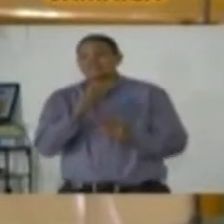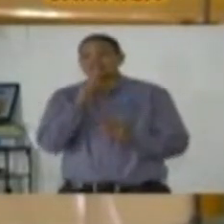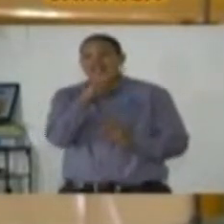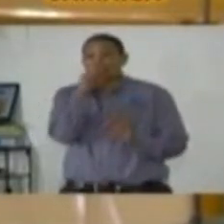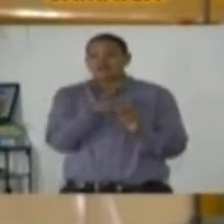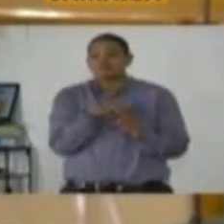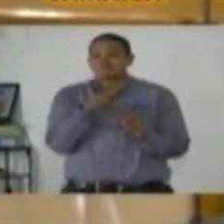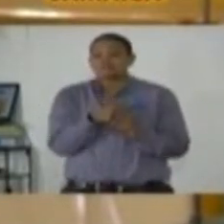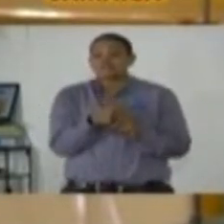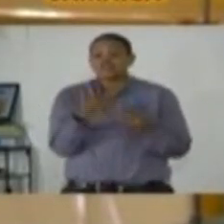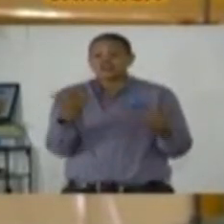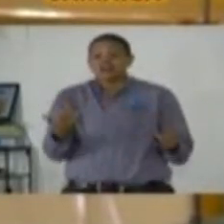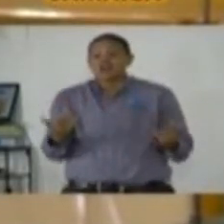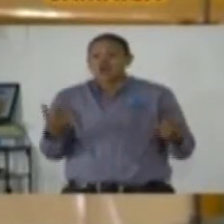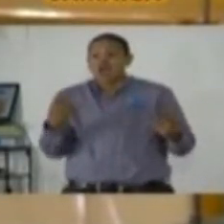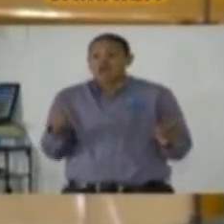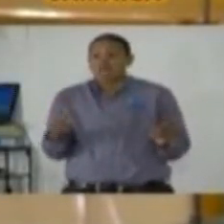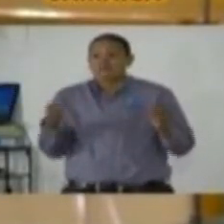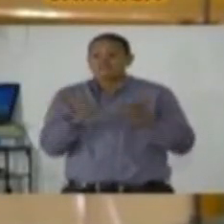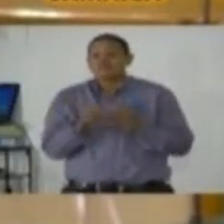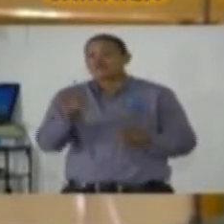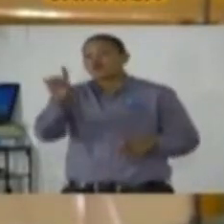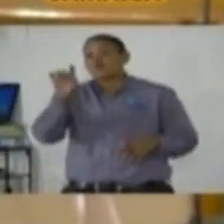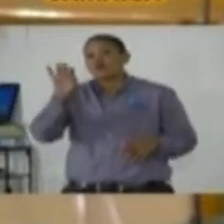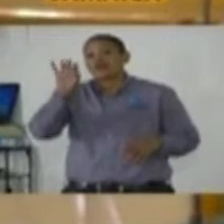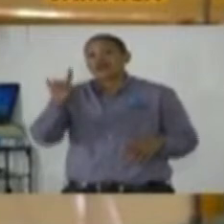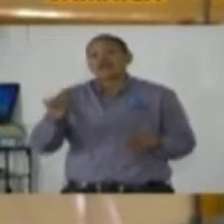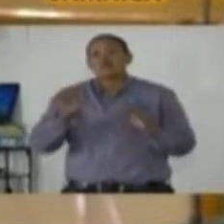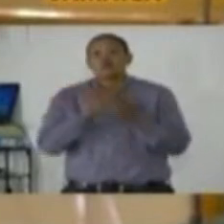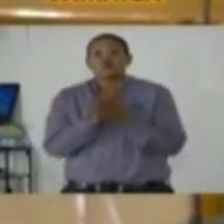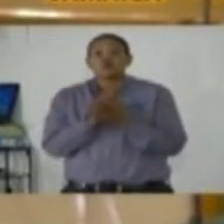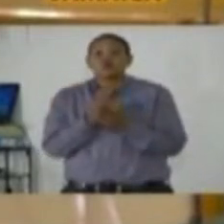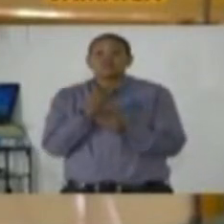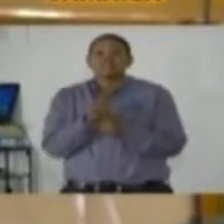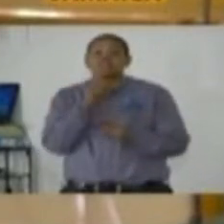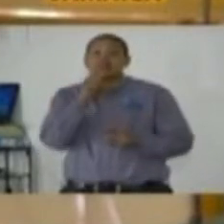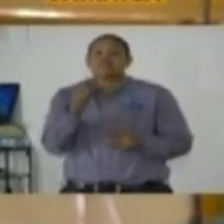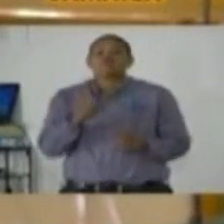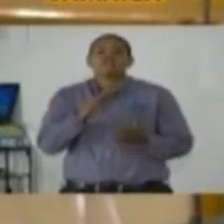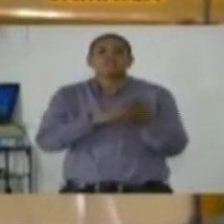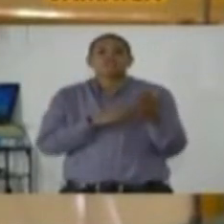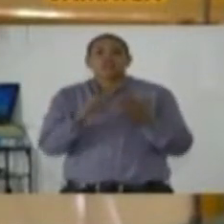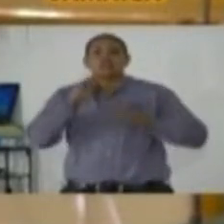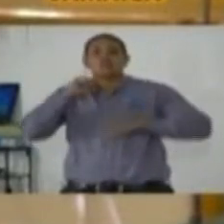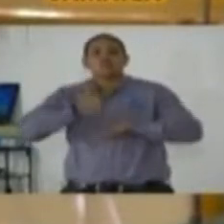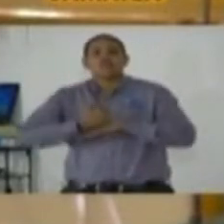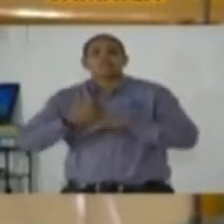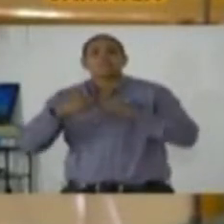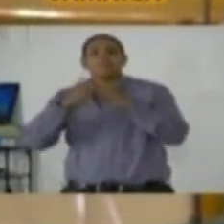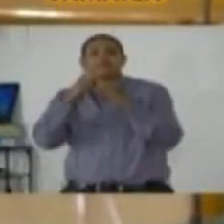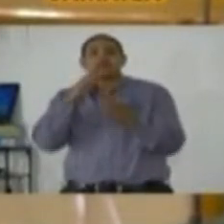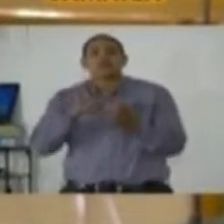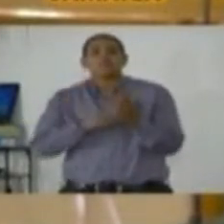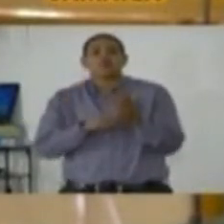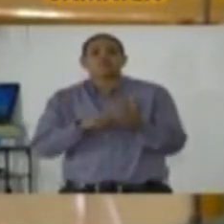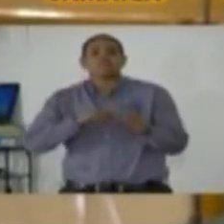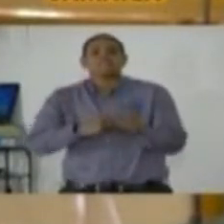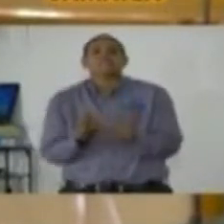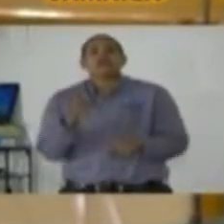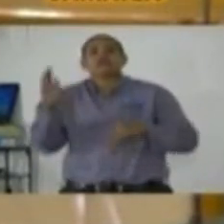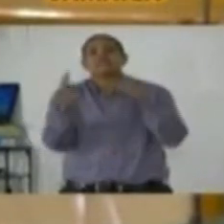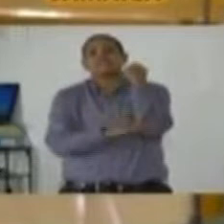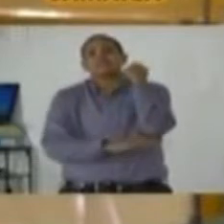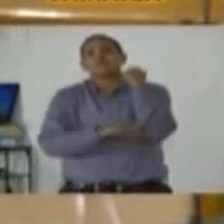of the model. A further 191 schools are scheduled to implement the model beginning September